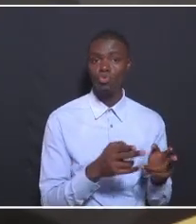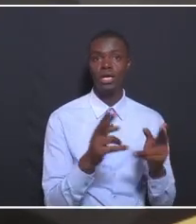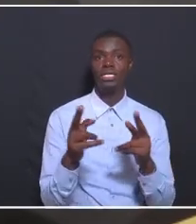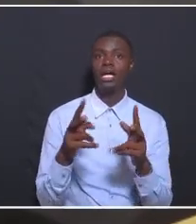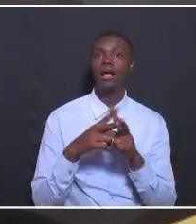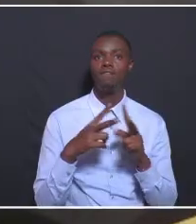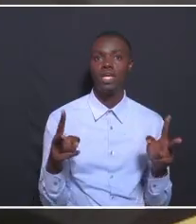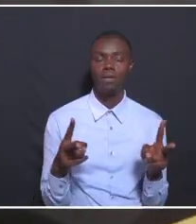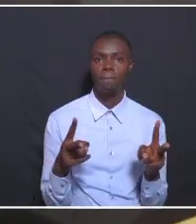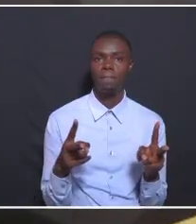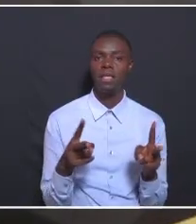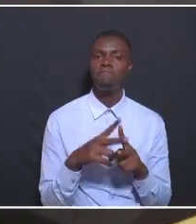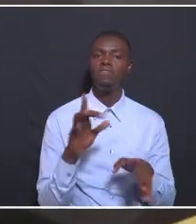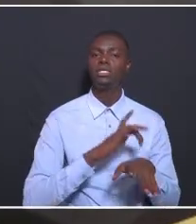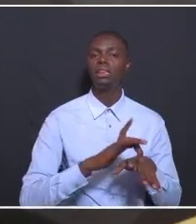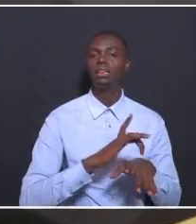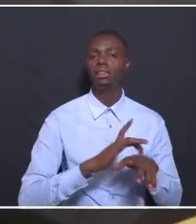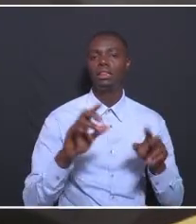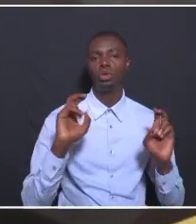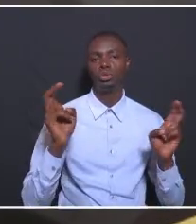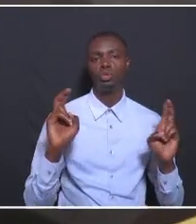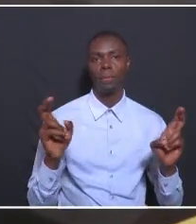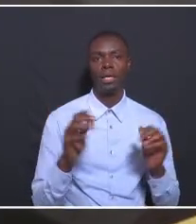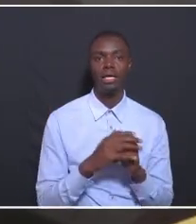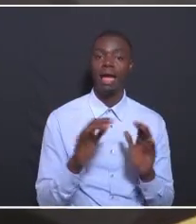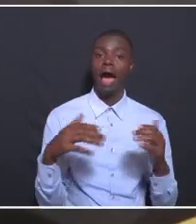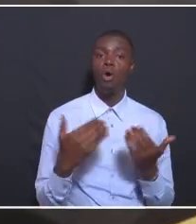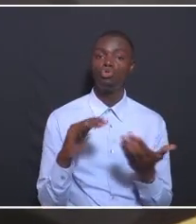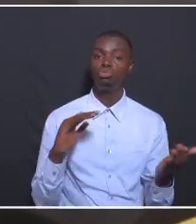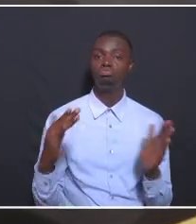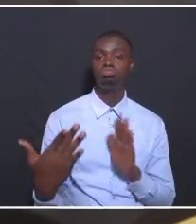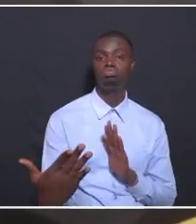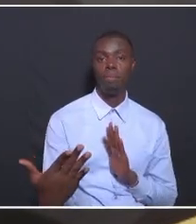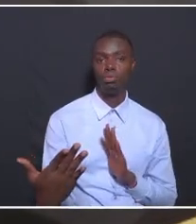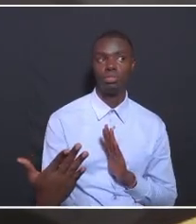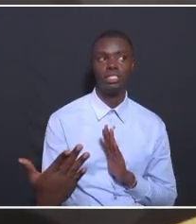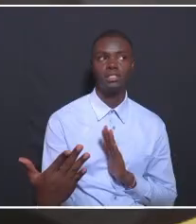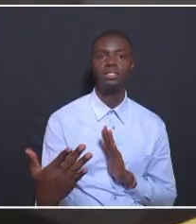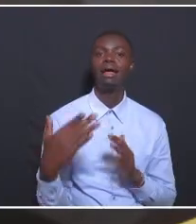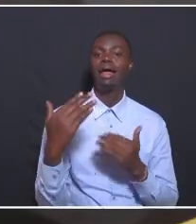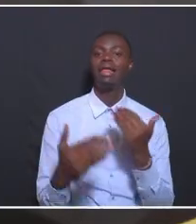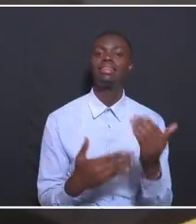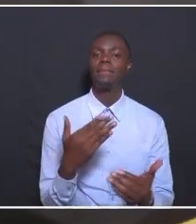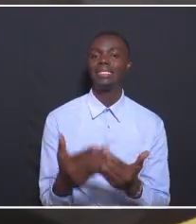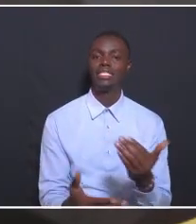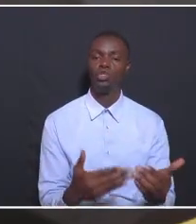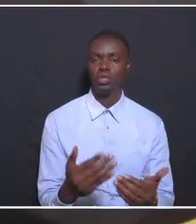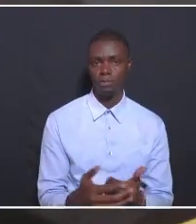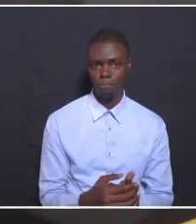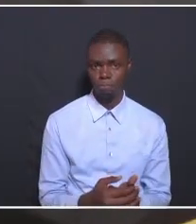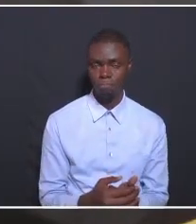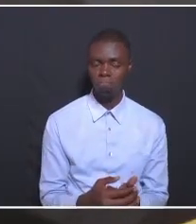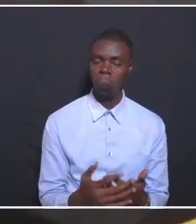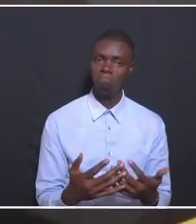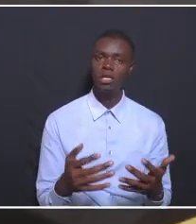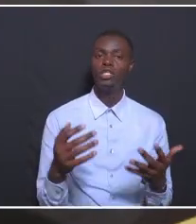very sensitive topics. How do you approach the material? So eventually